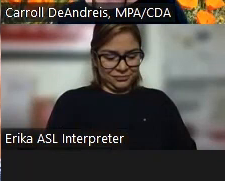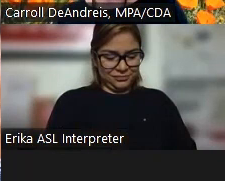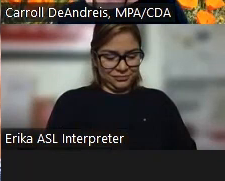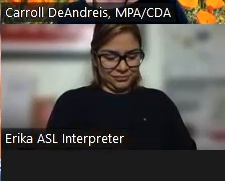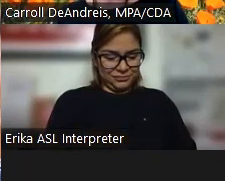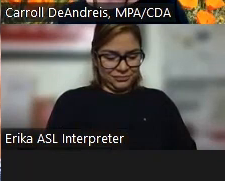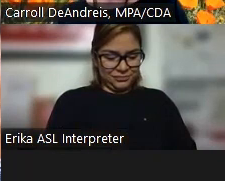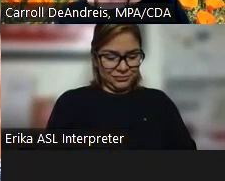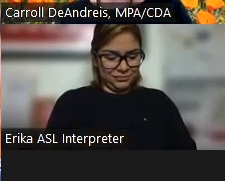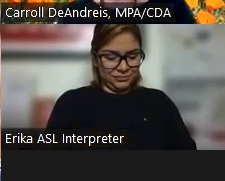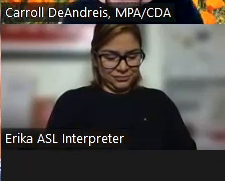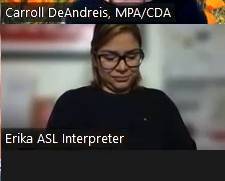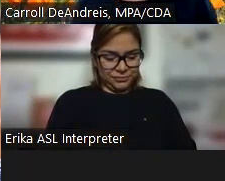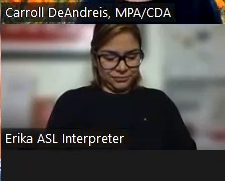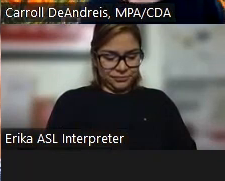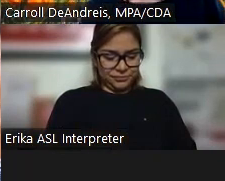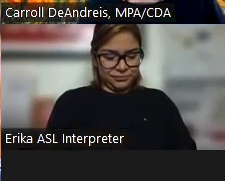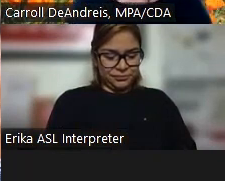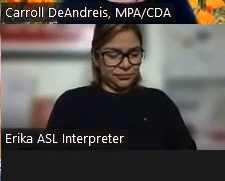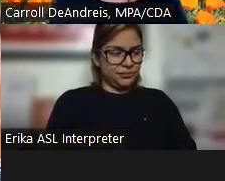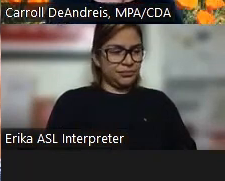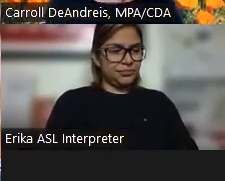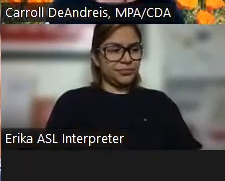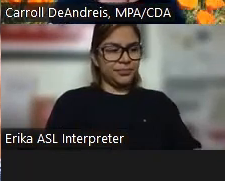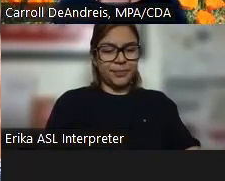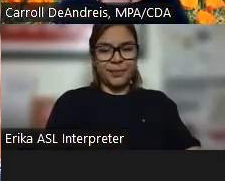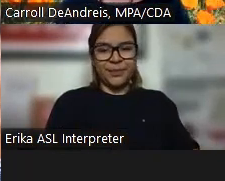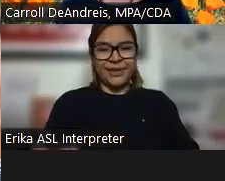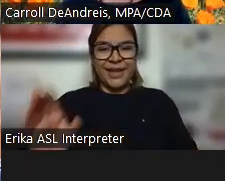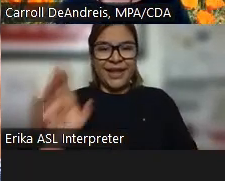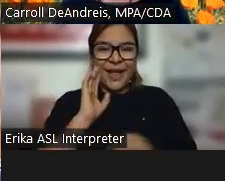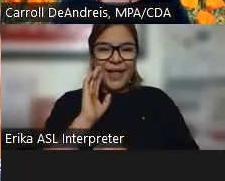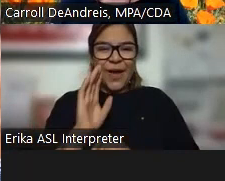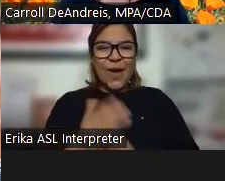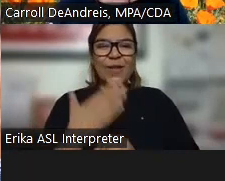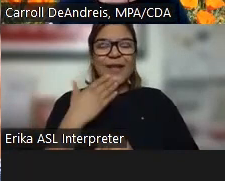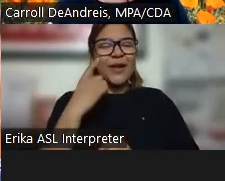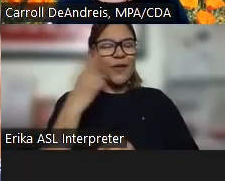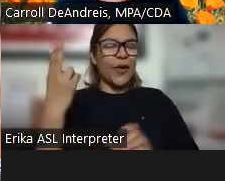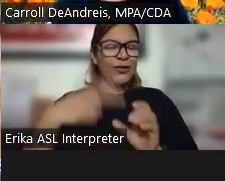Okay. I think we can begin. Thank you for joining us today.